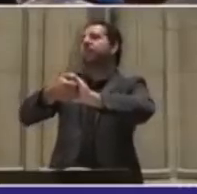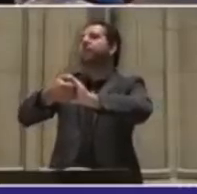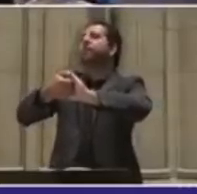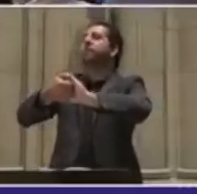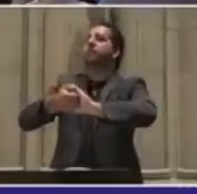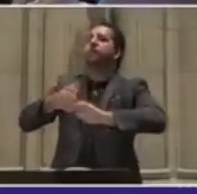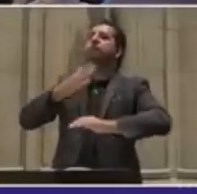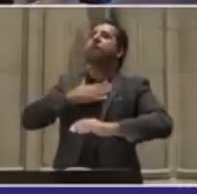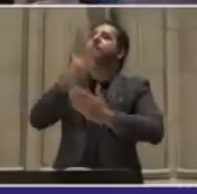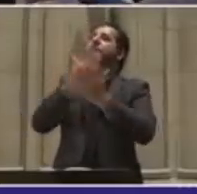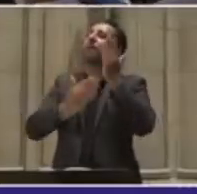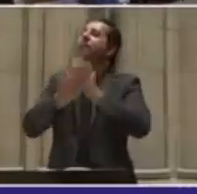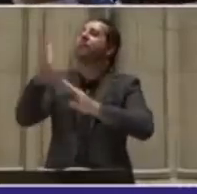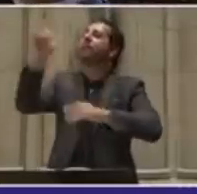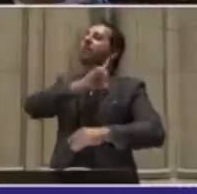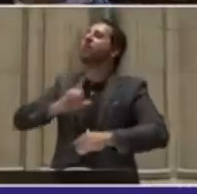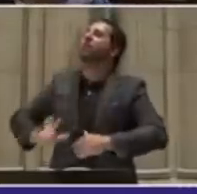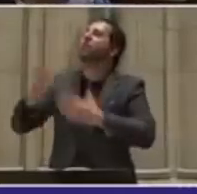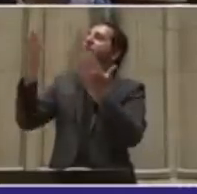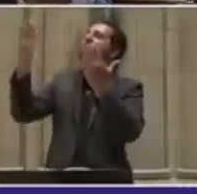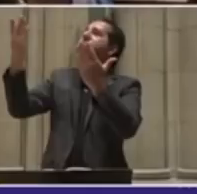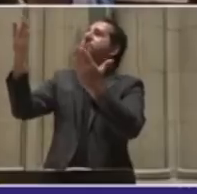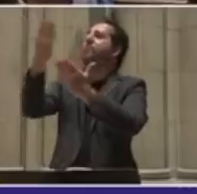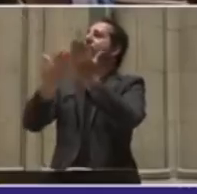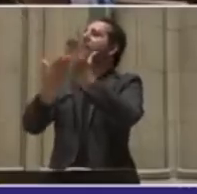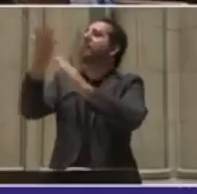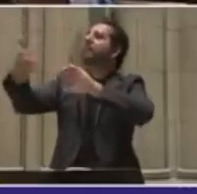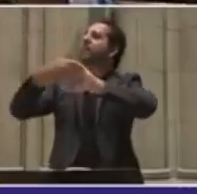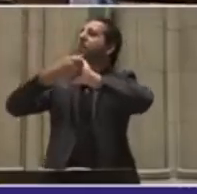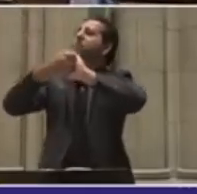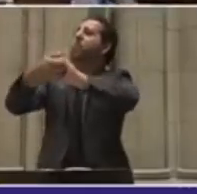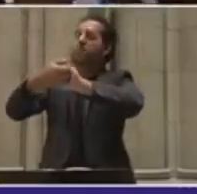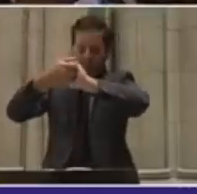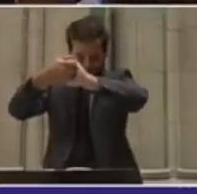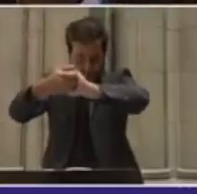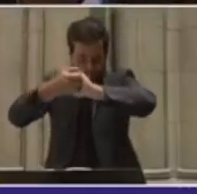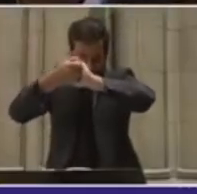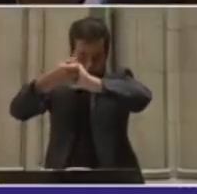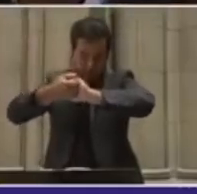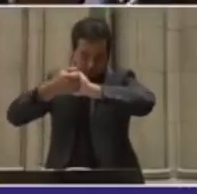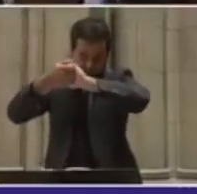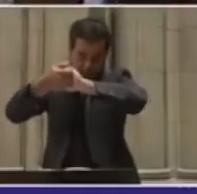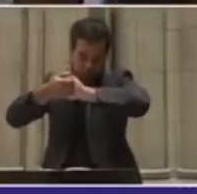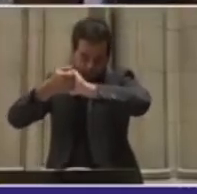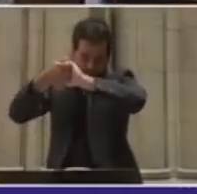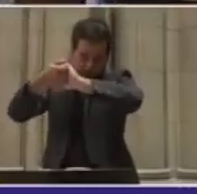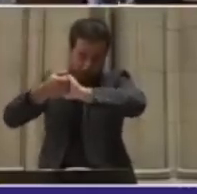Hold my hand, Lord, hold my